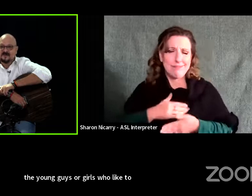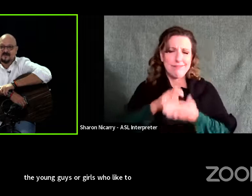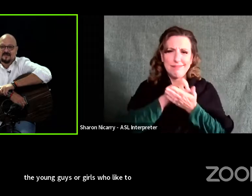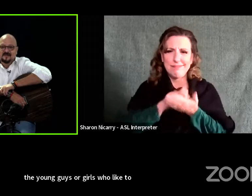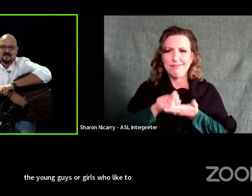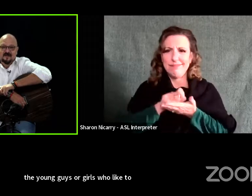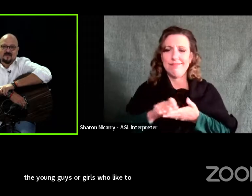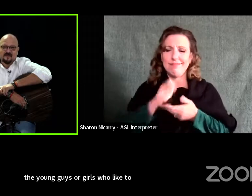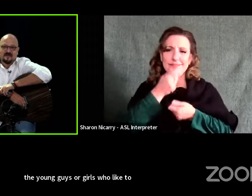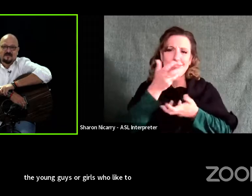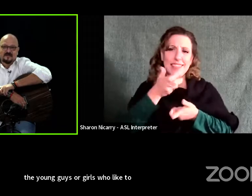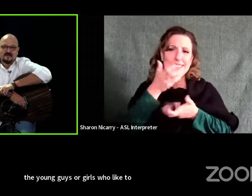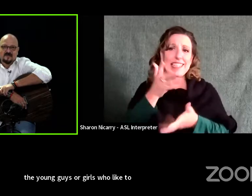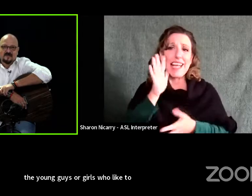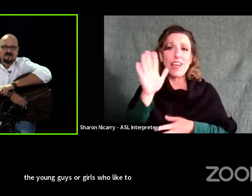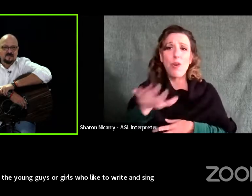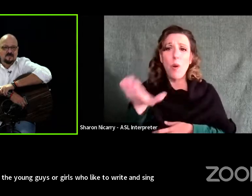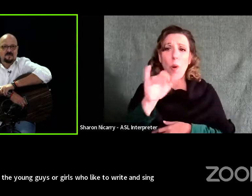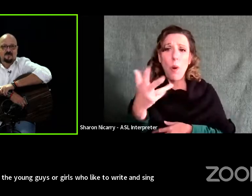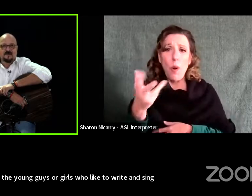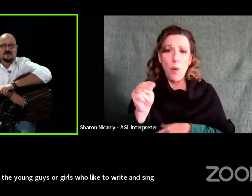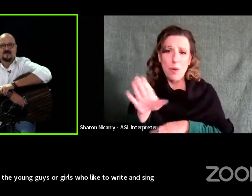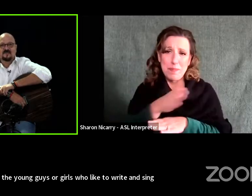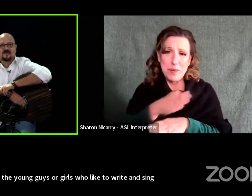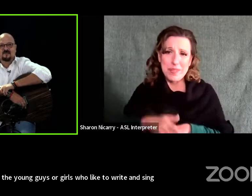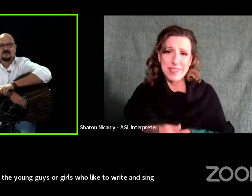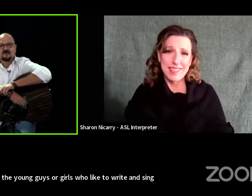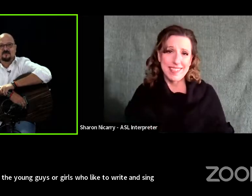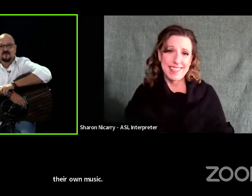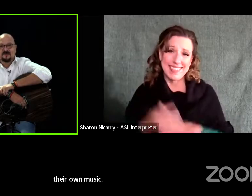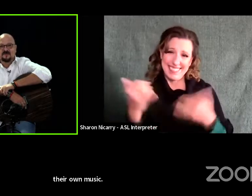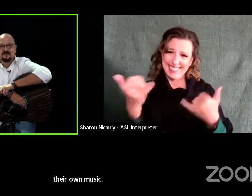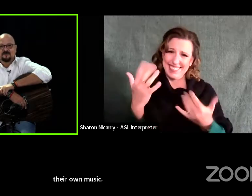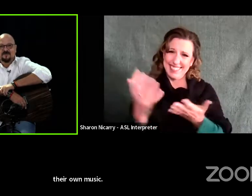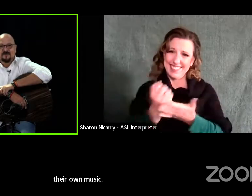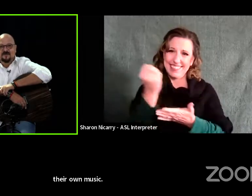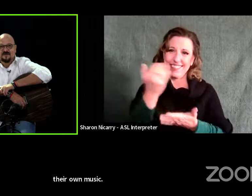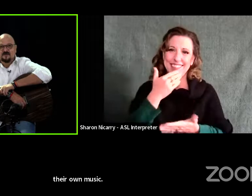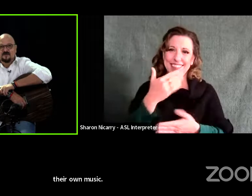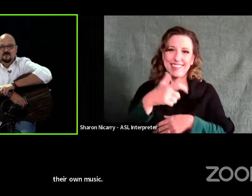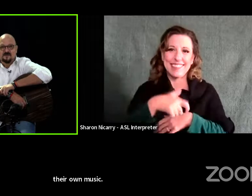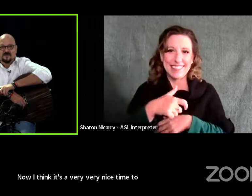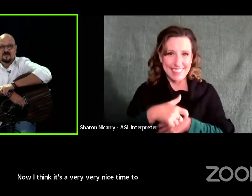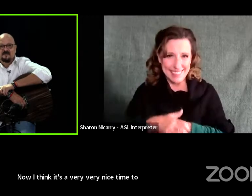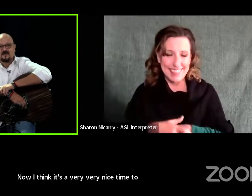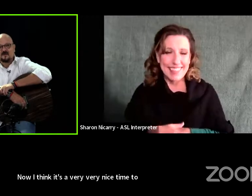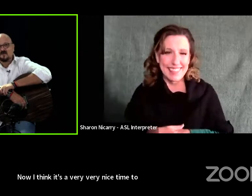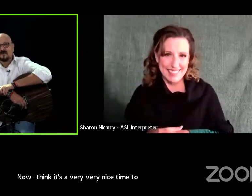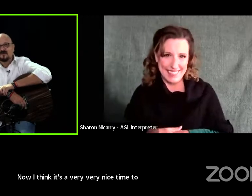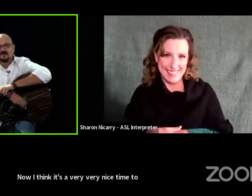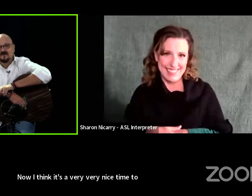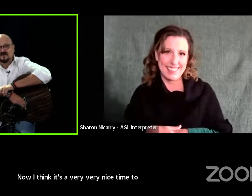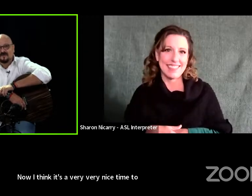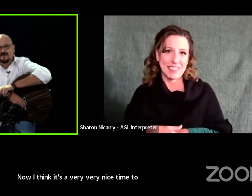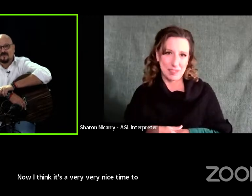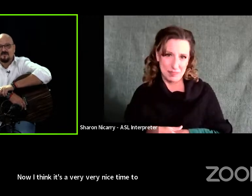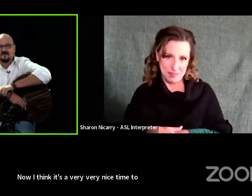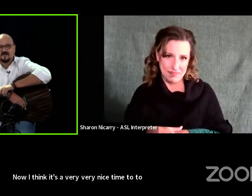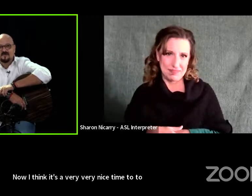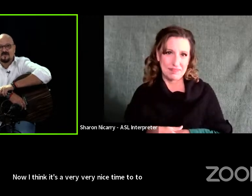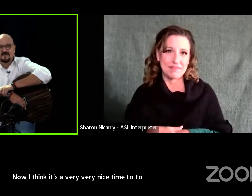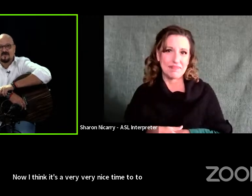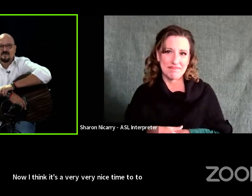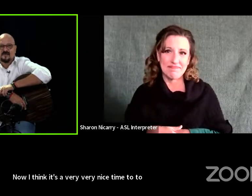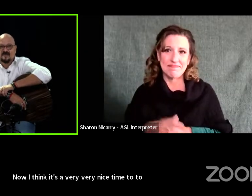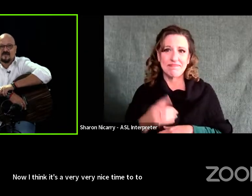music. Now I think it's a very, very nice time to expose your